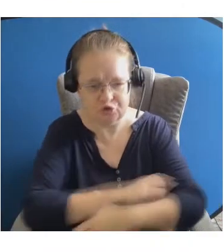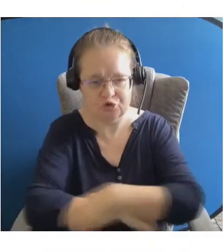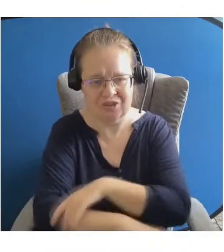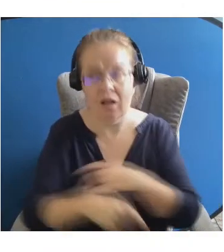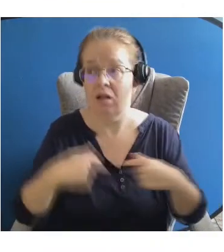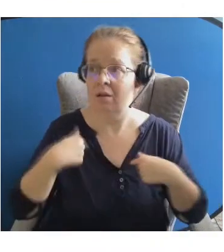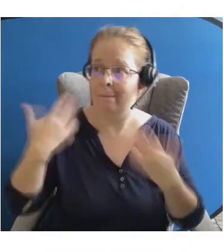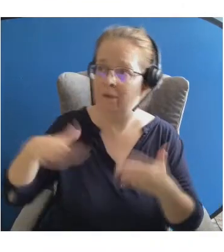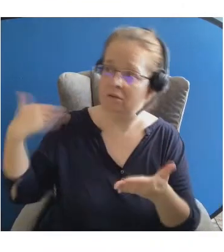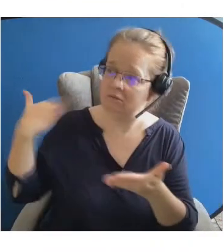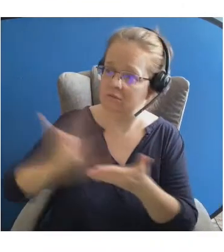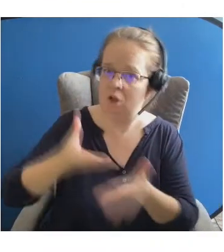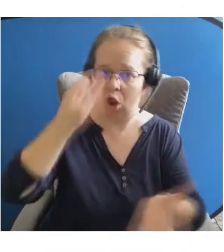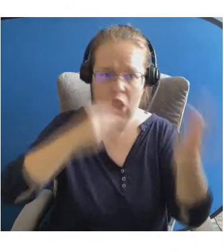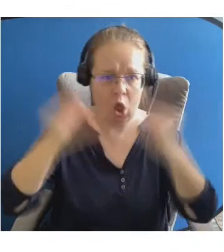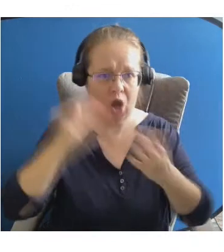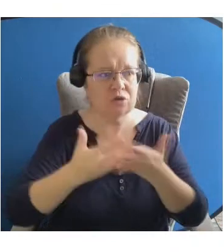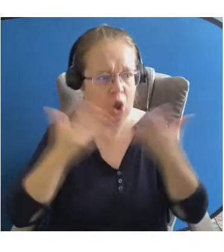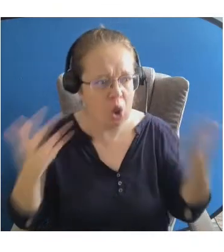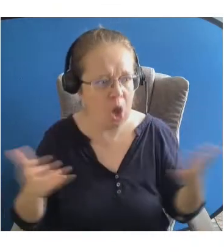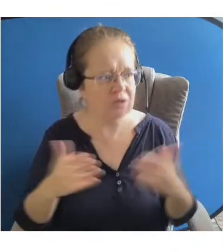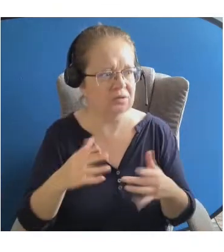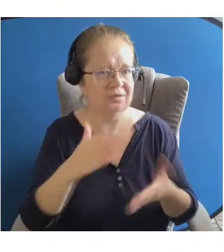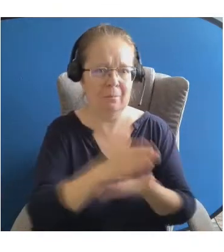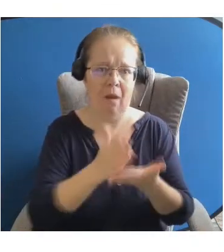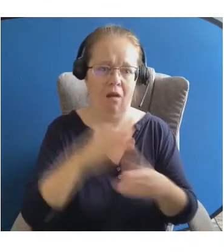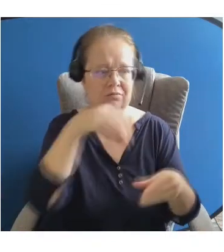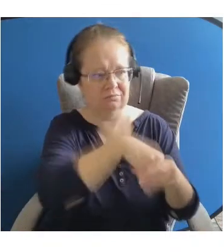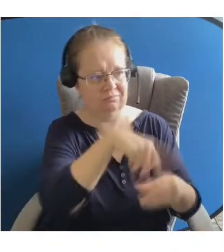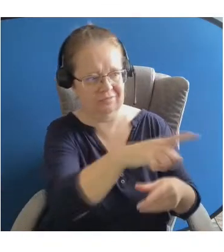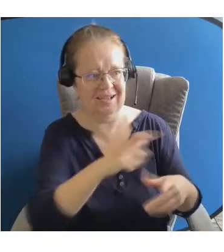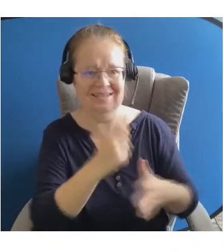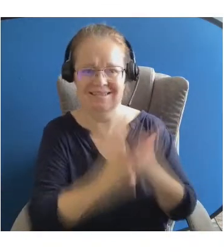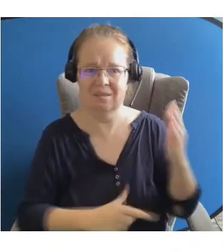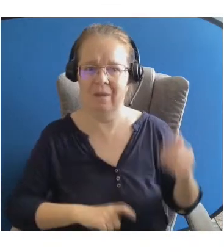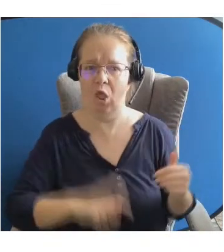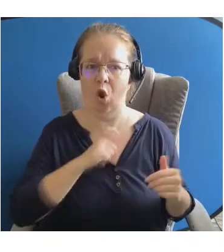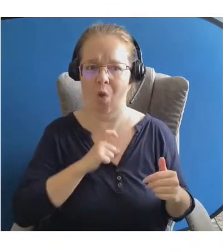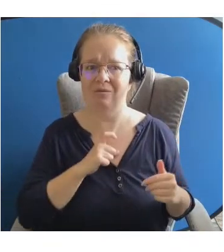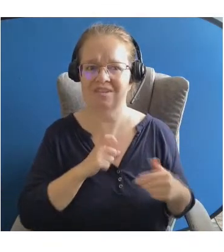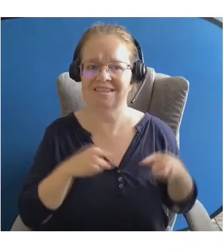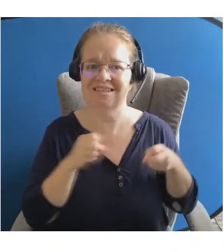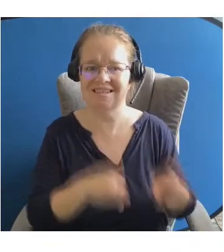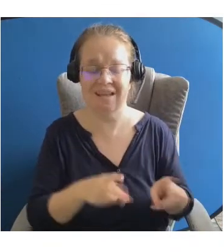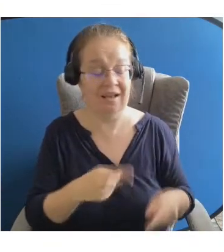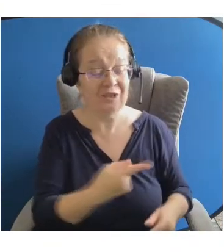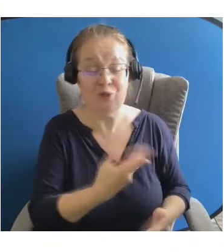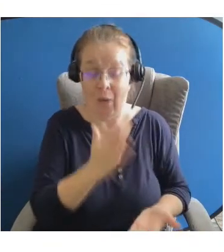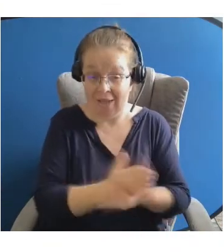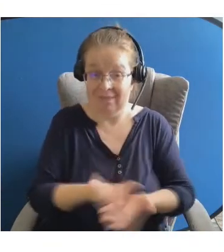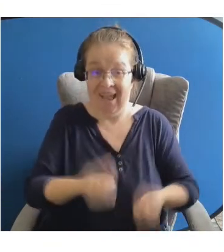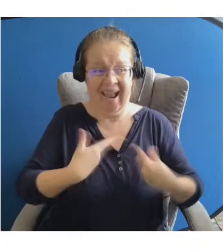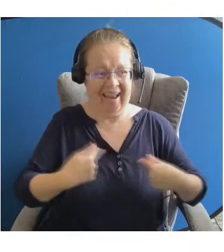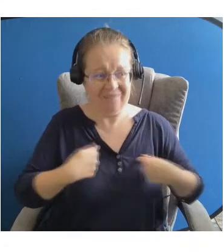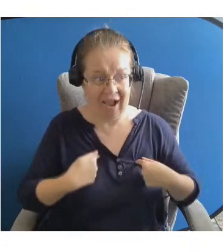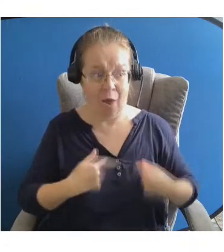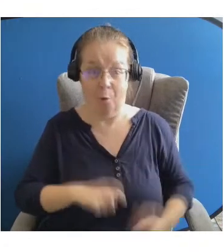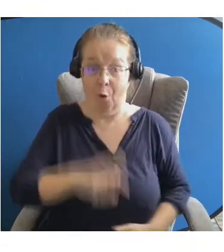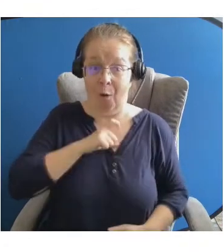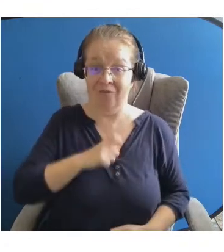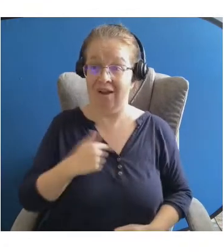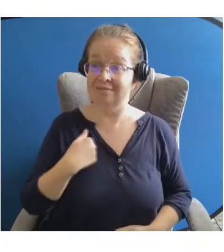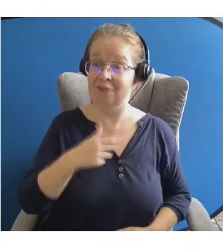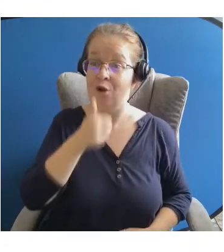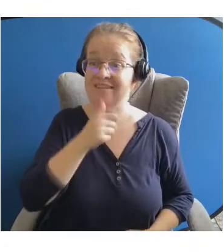few years being part of Disability Confident that has given us the confidence to find our voice and speak out. And